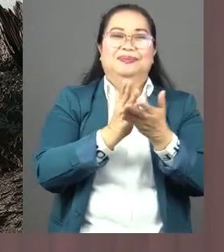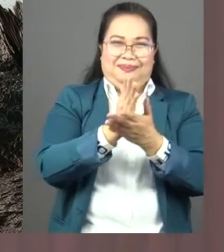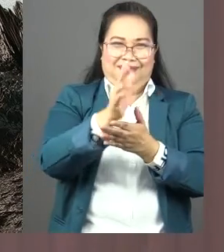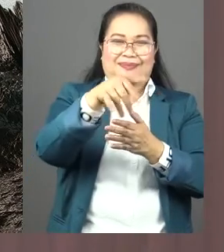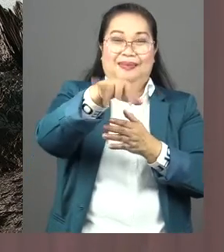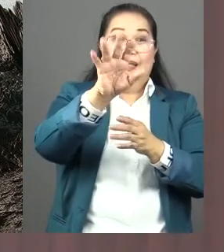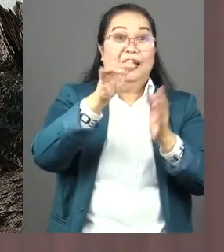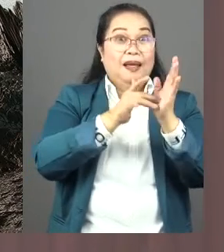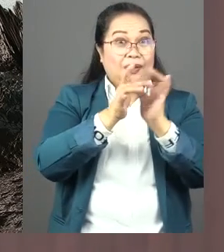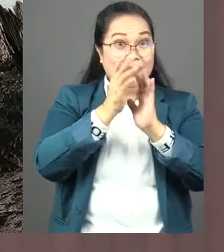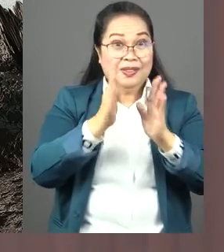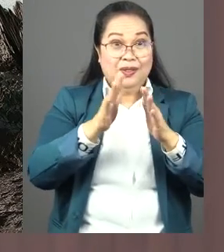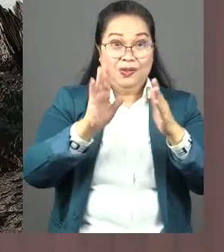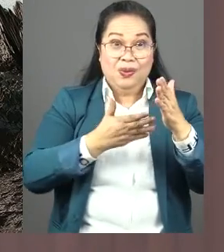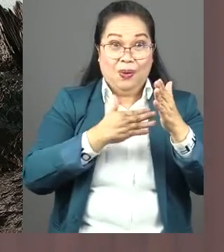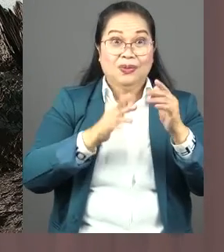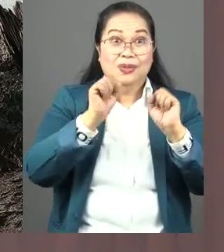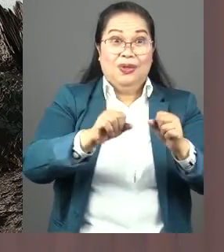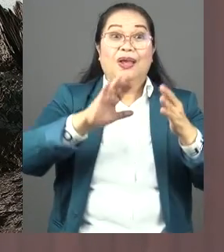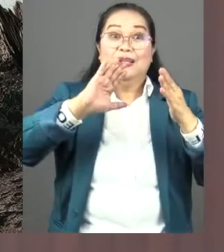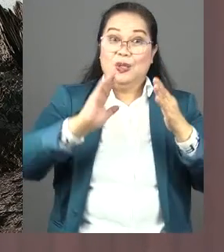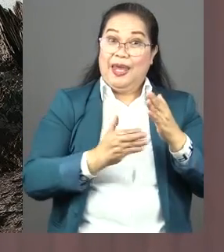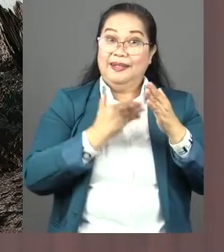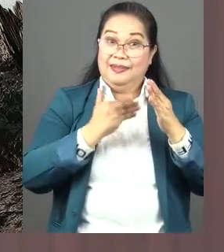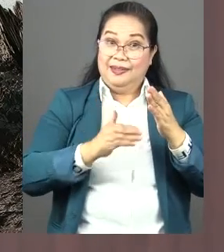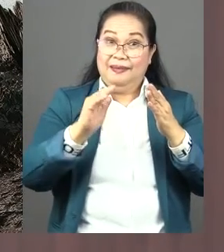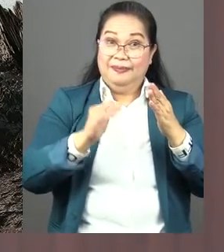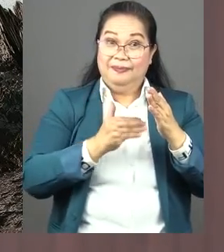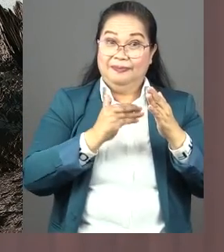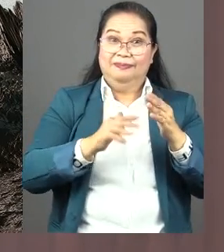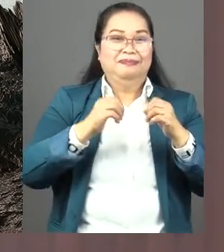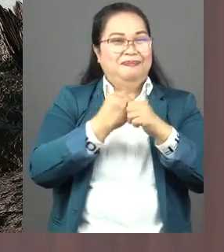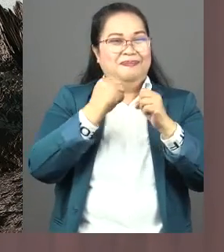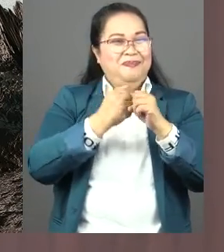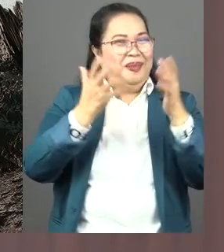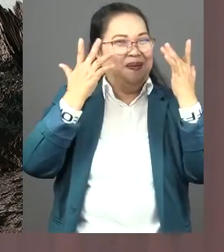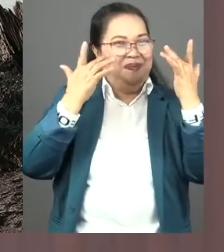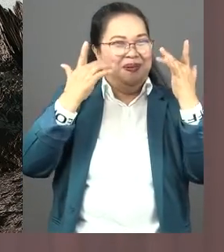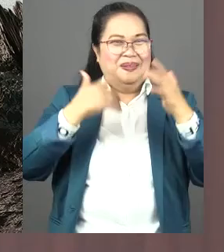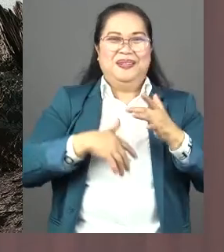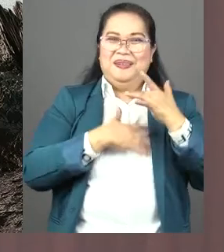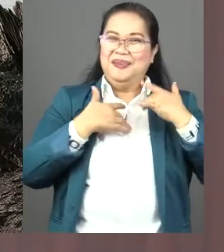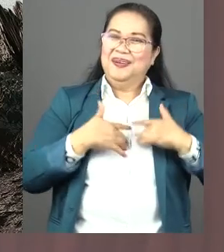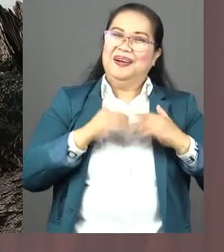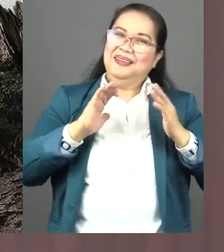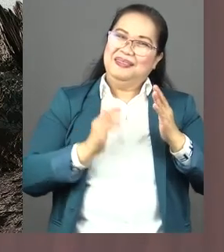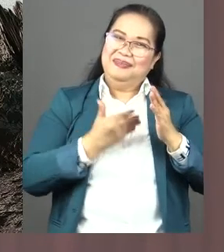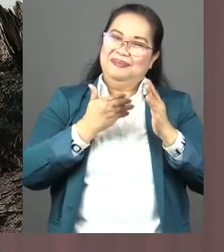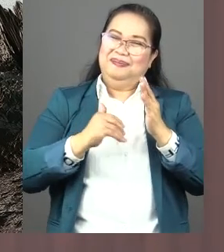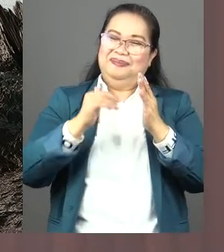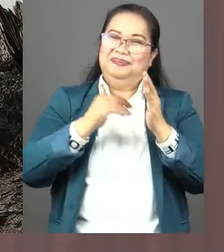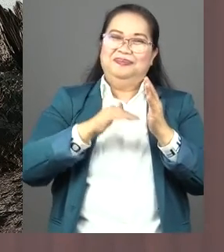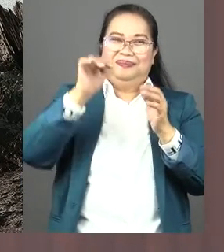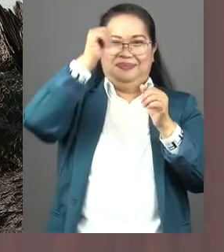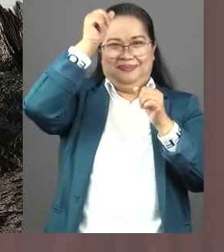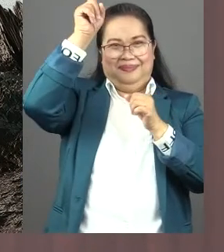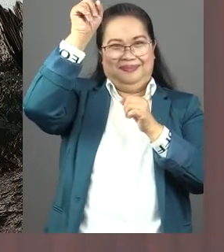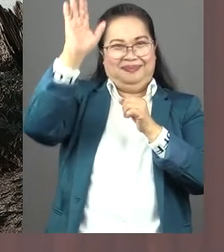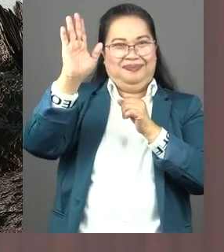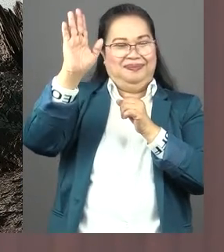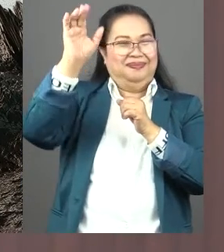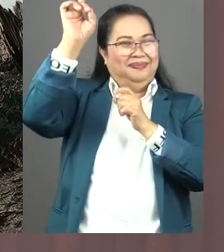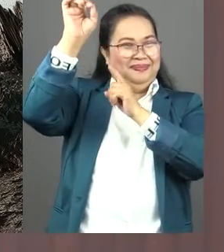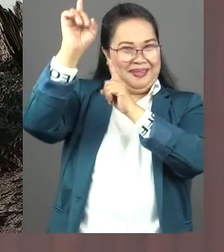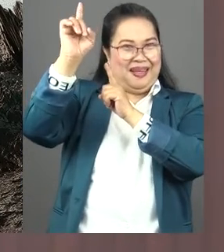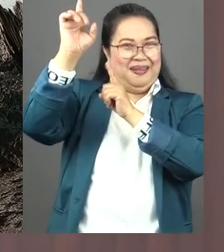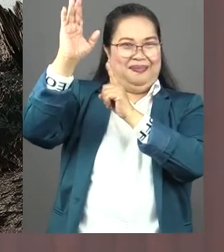some Christian songs? You know why? So that you can sing and make melody in your heart to the audience